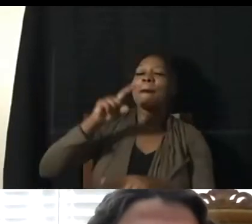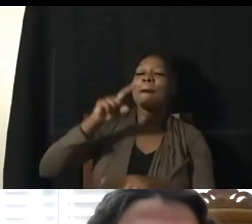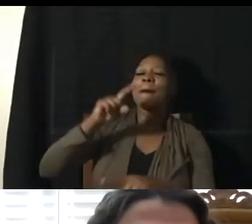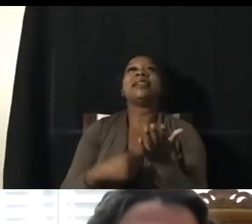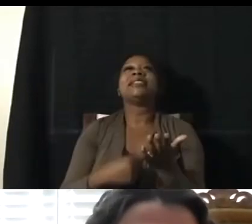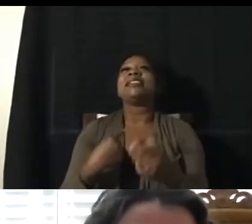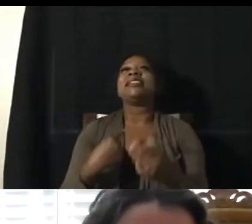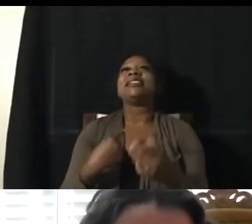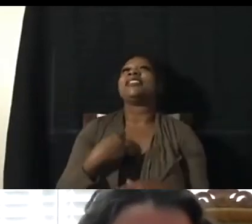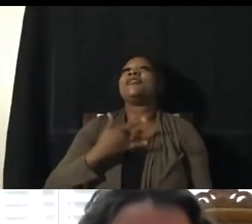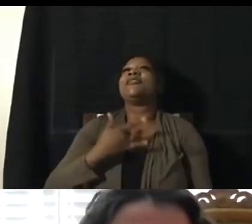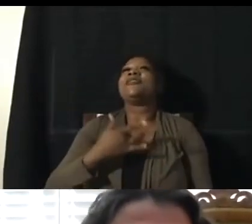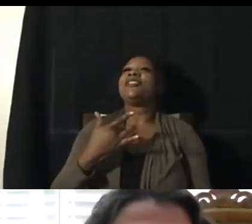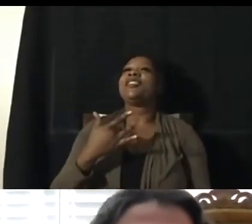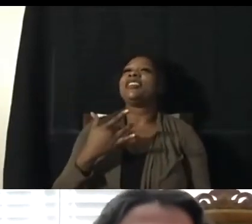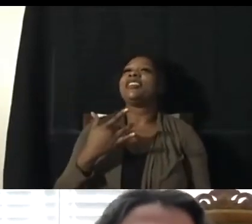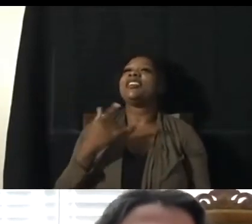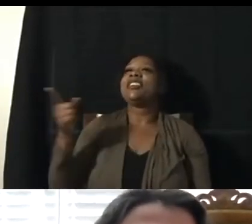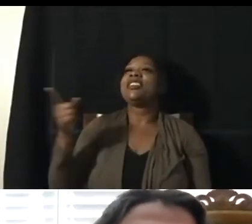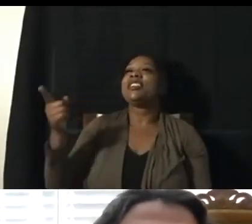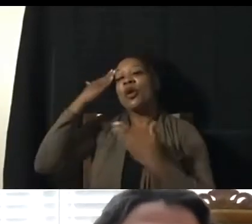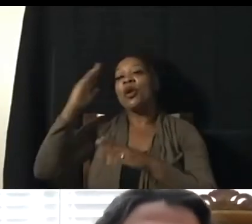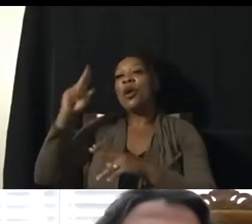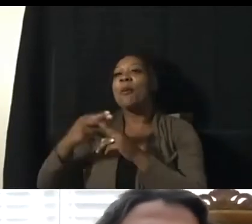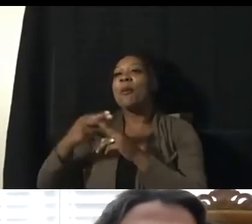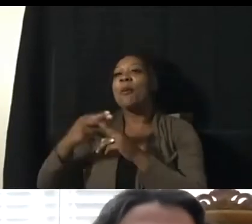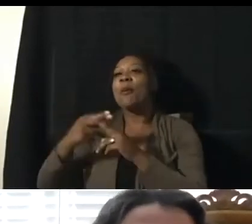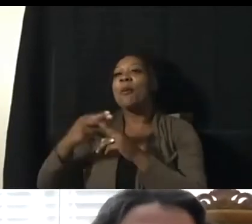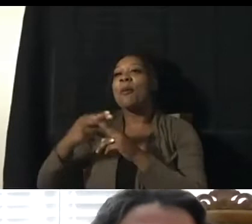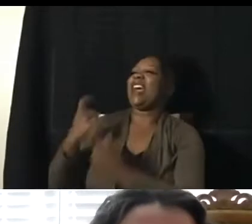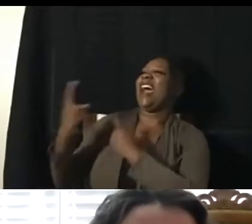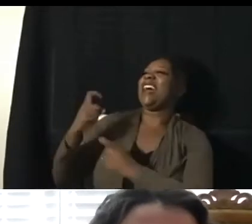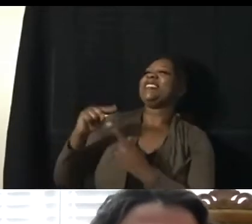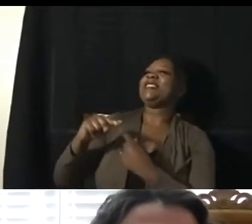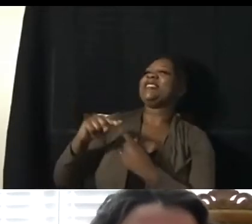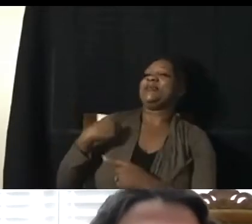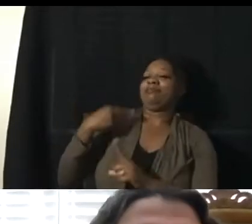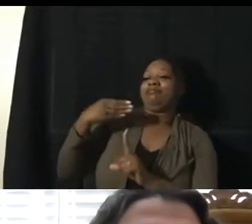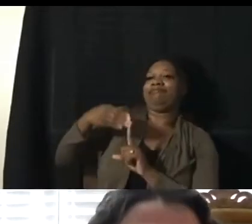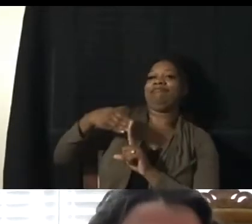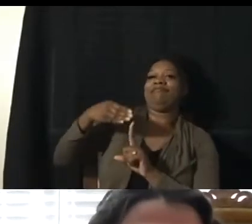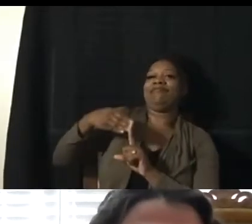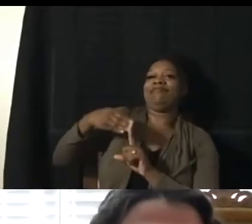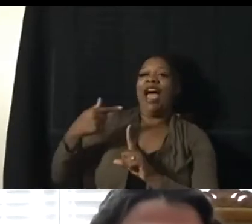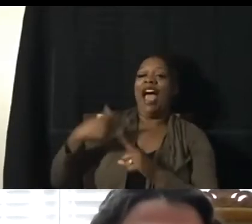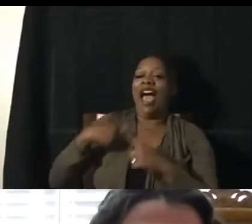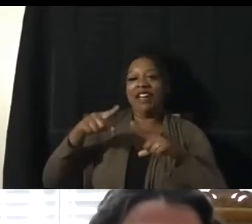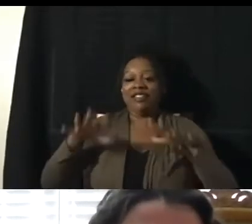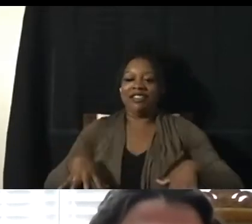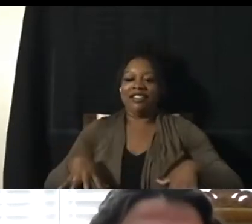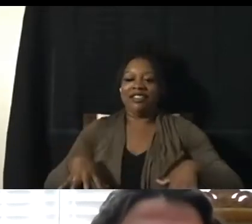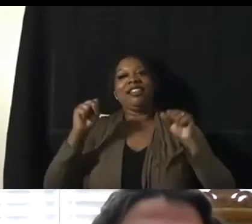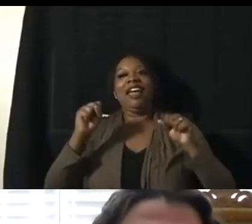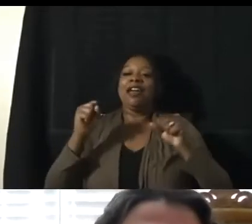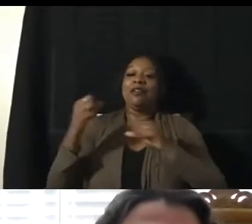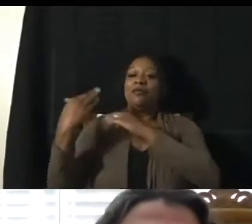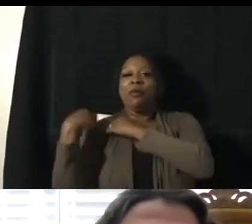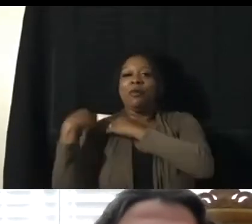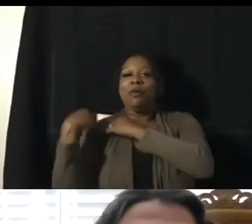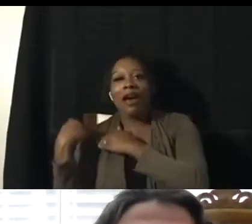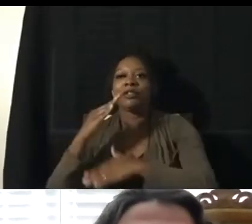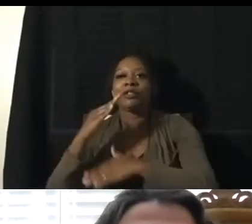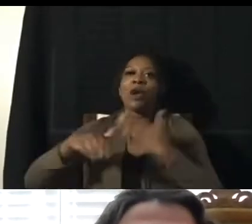that hole that they don't really know about, that you become kind of the person that takes on all the types of minority